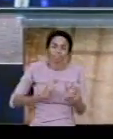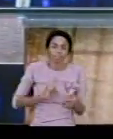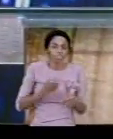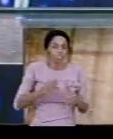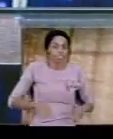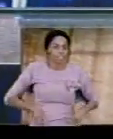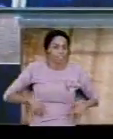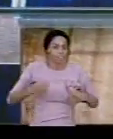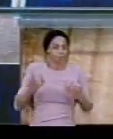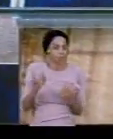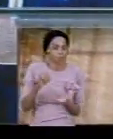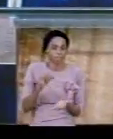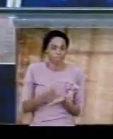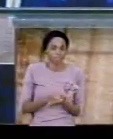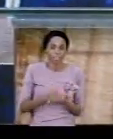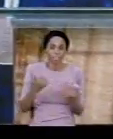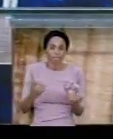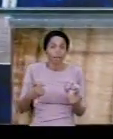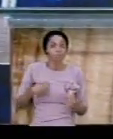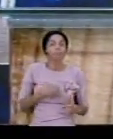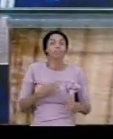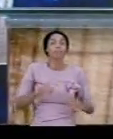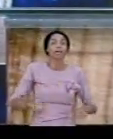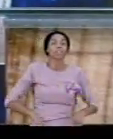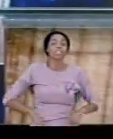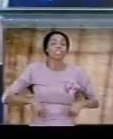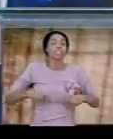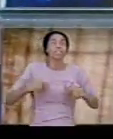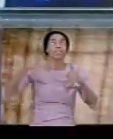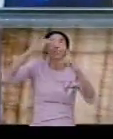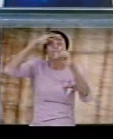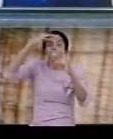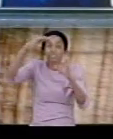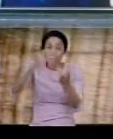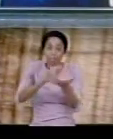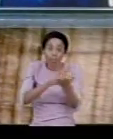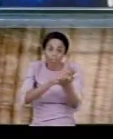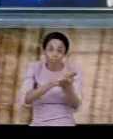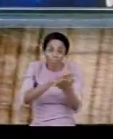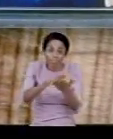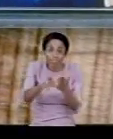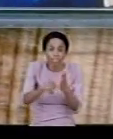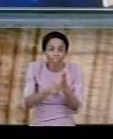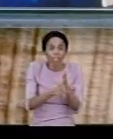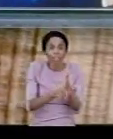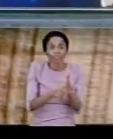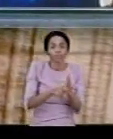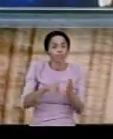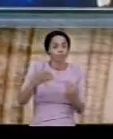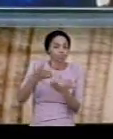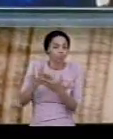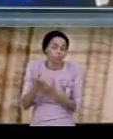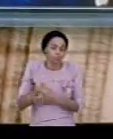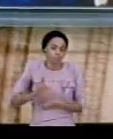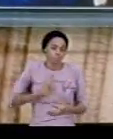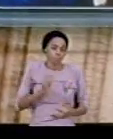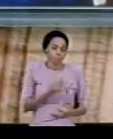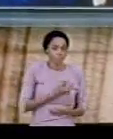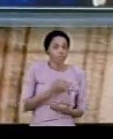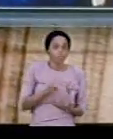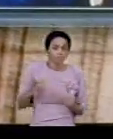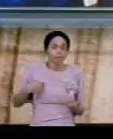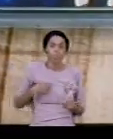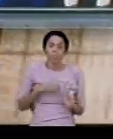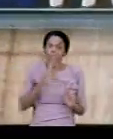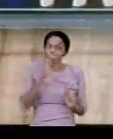that now he lives the righteous life through us. And we're able to say